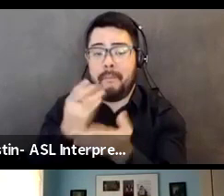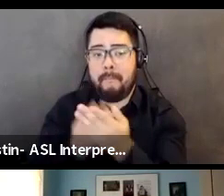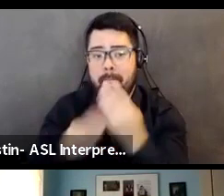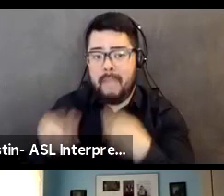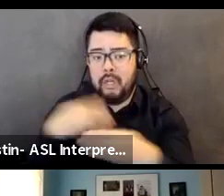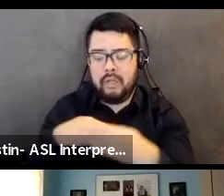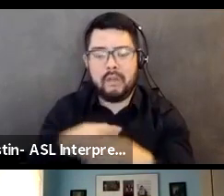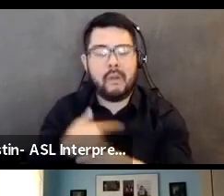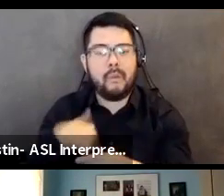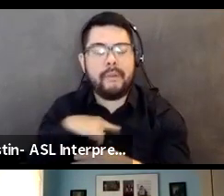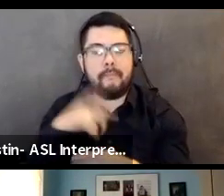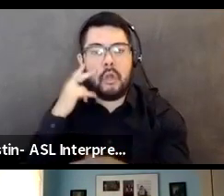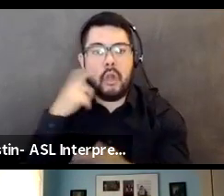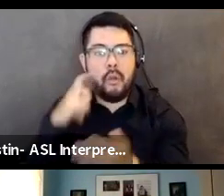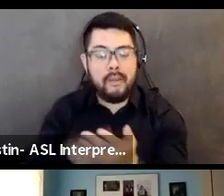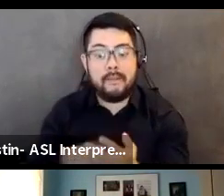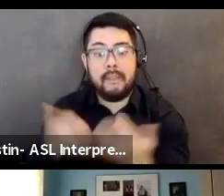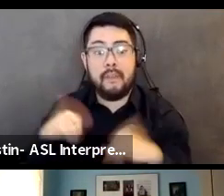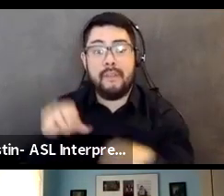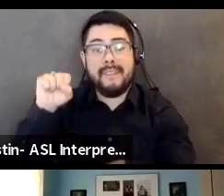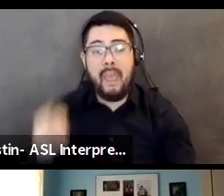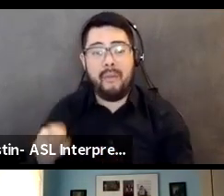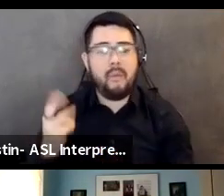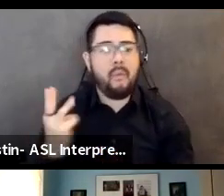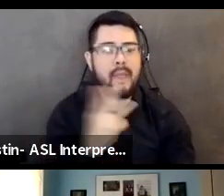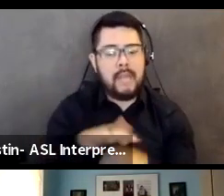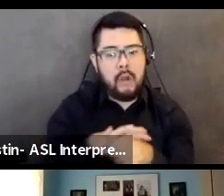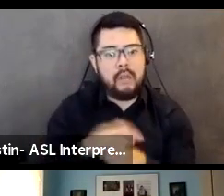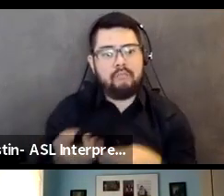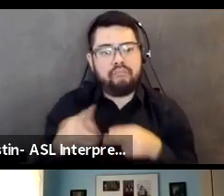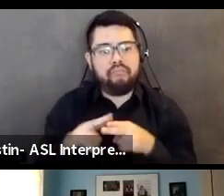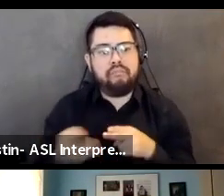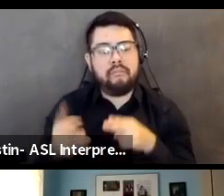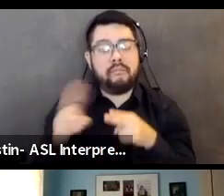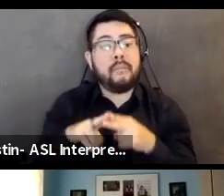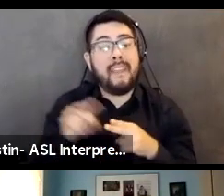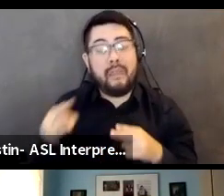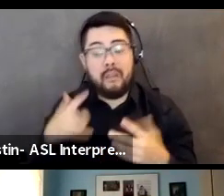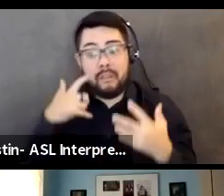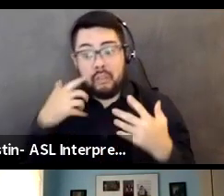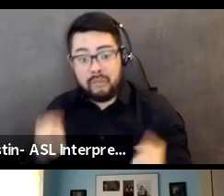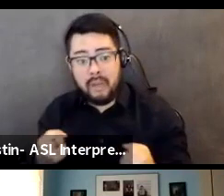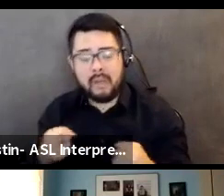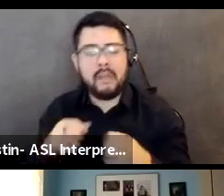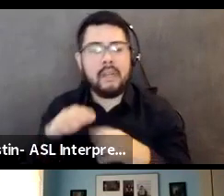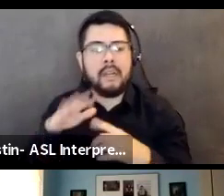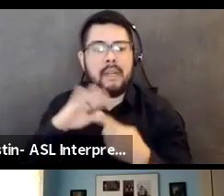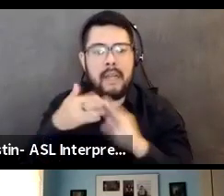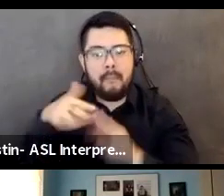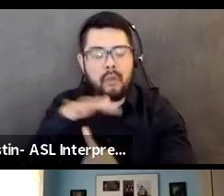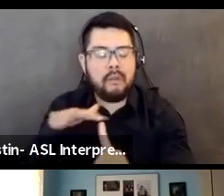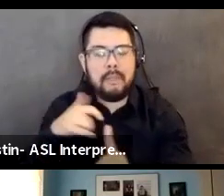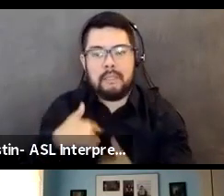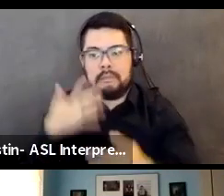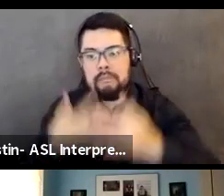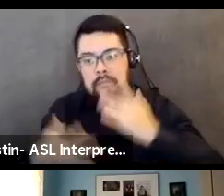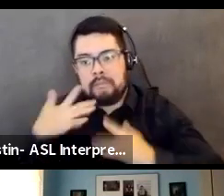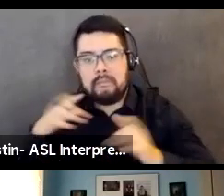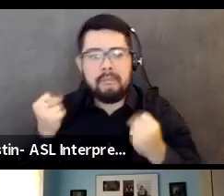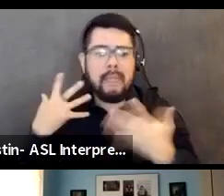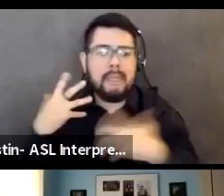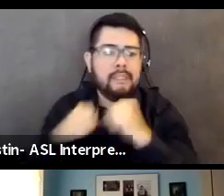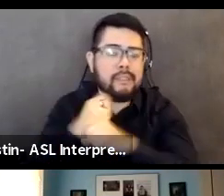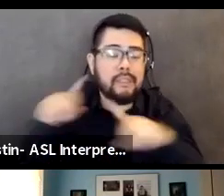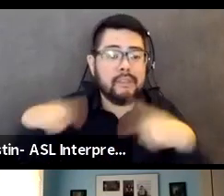focus on capital investments on the south and west sides of the city these resilient neighborhoods have dealt with a lack of investment for far too long we are